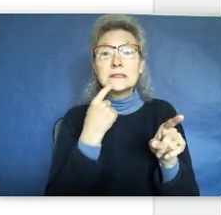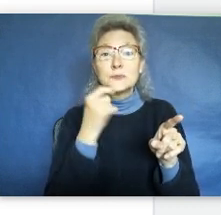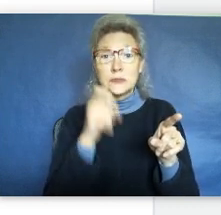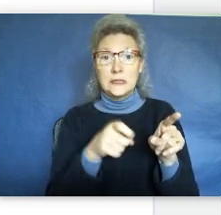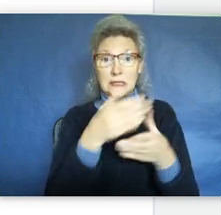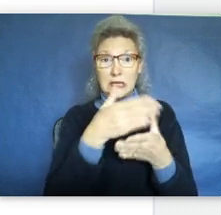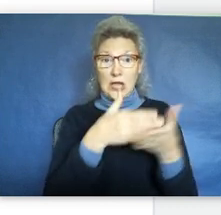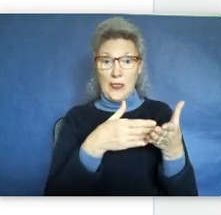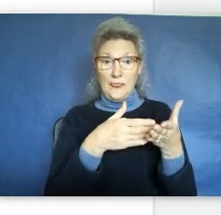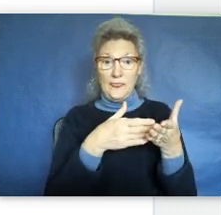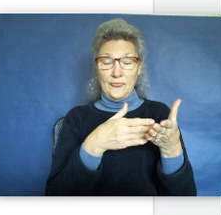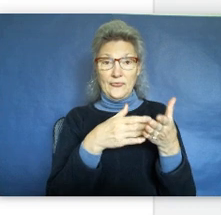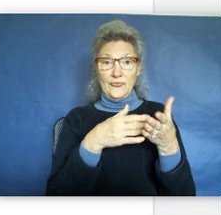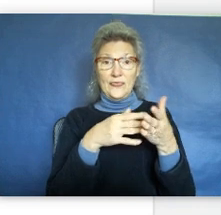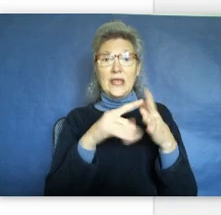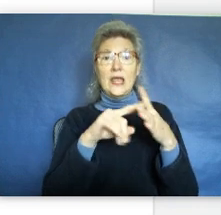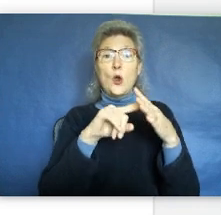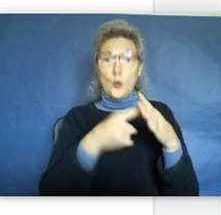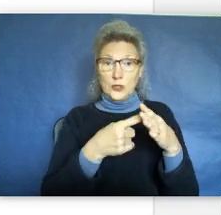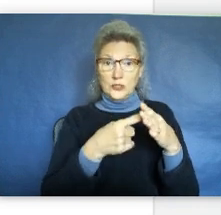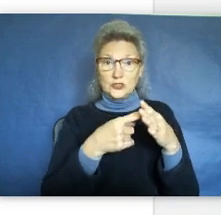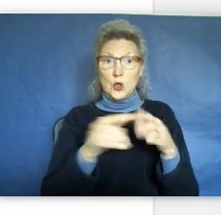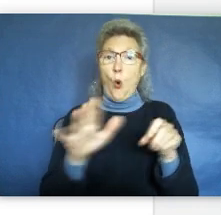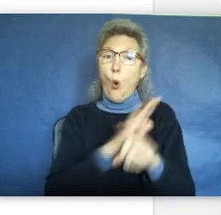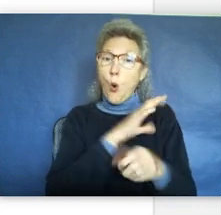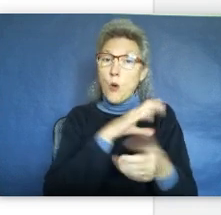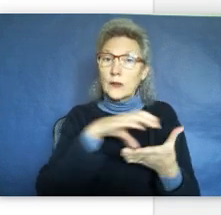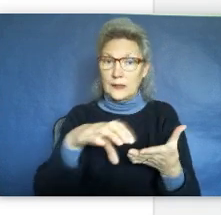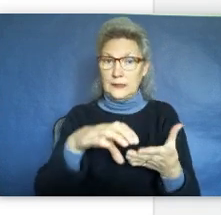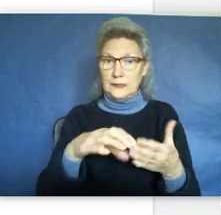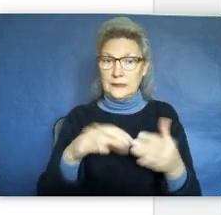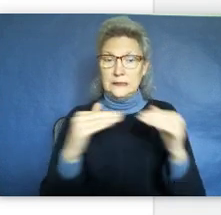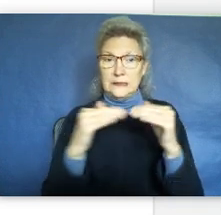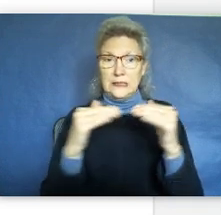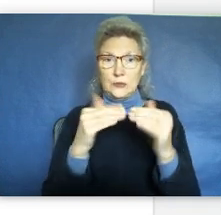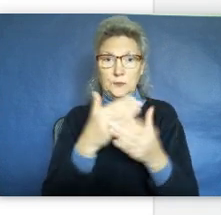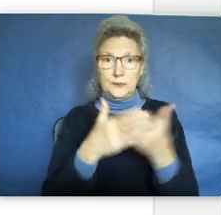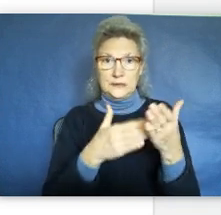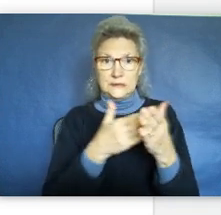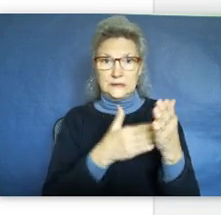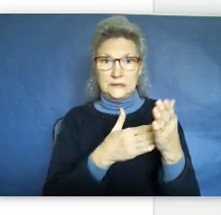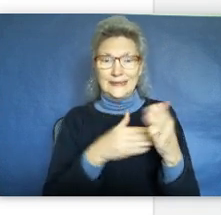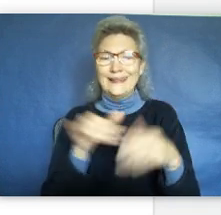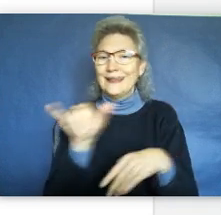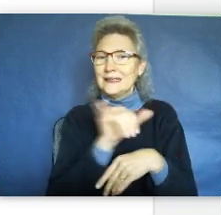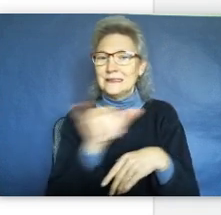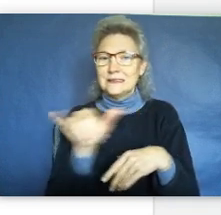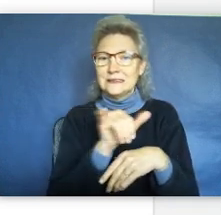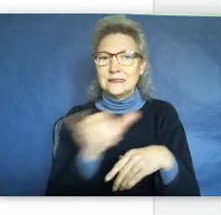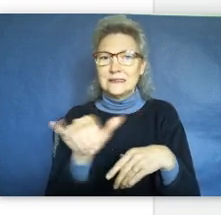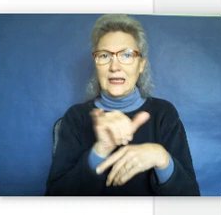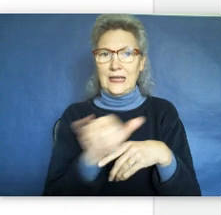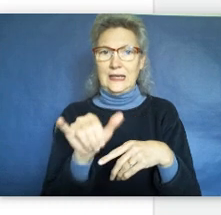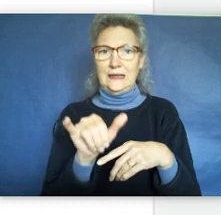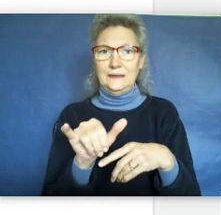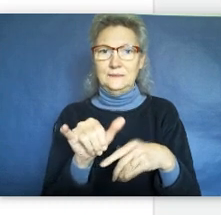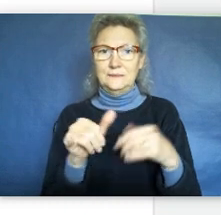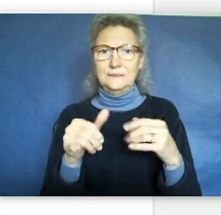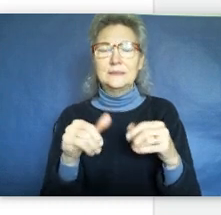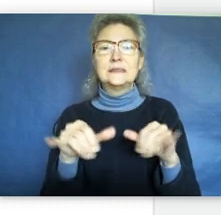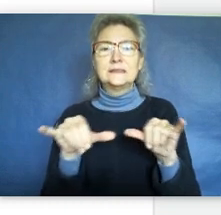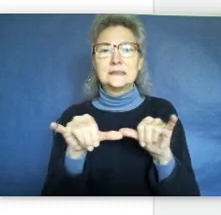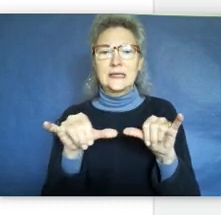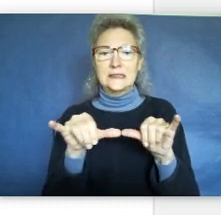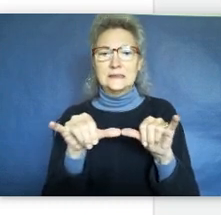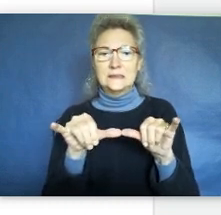to cut the original cake into equal pieces of the same size. So I'm just going to merely draw my line, continue it